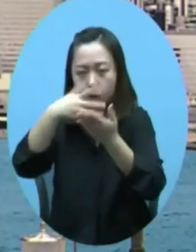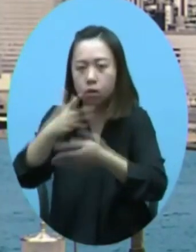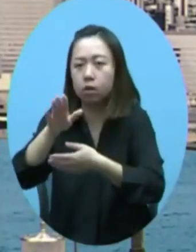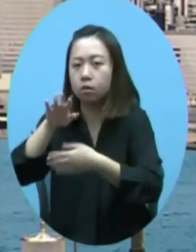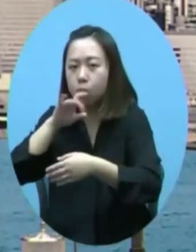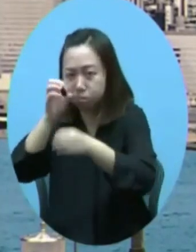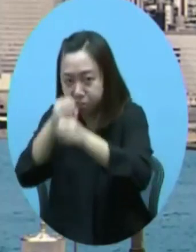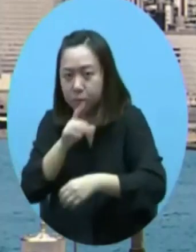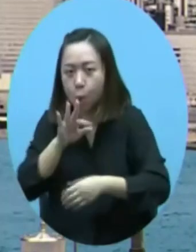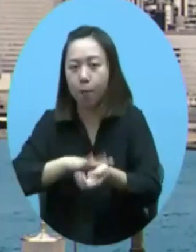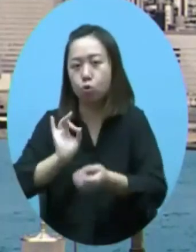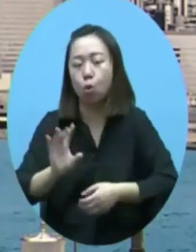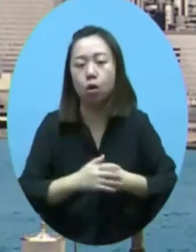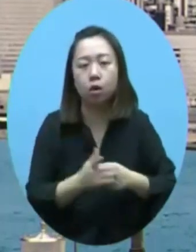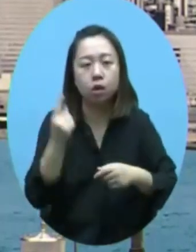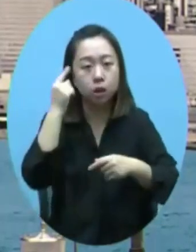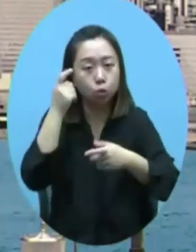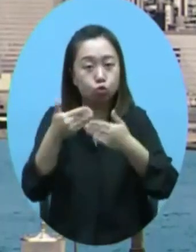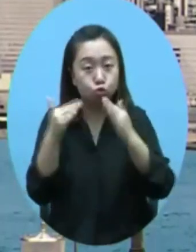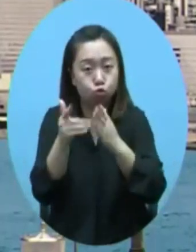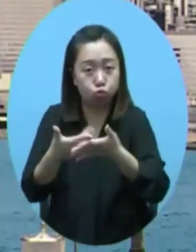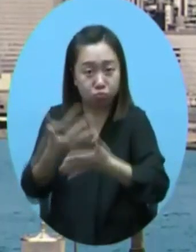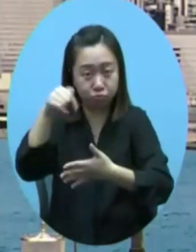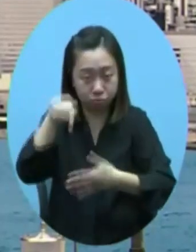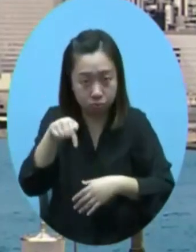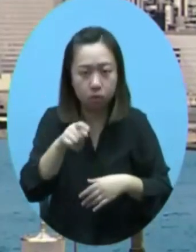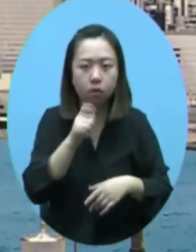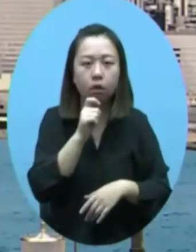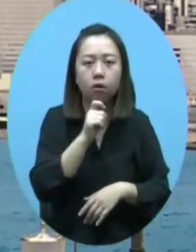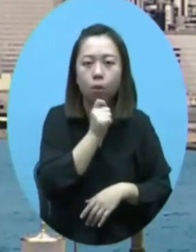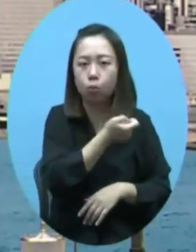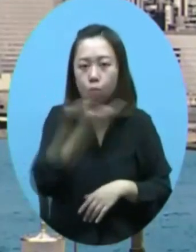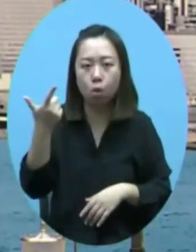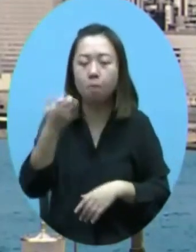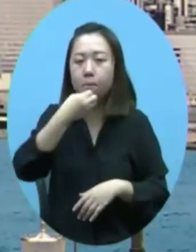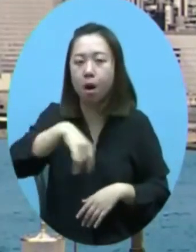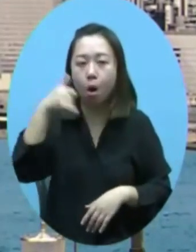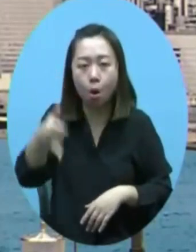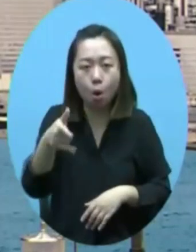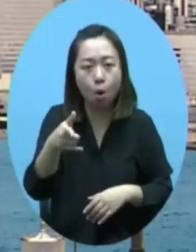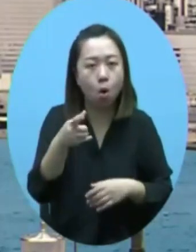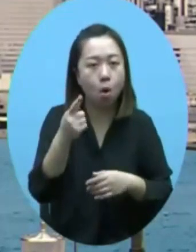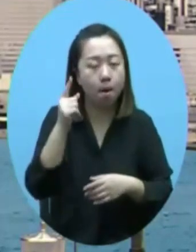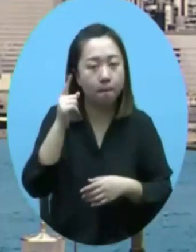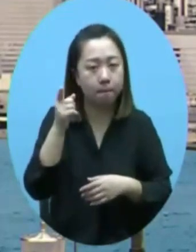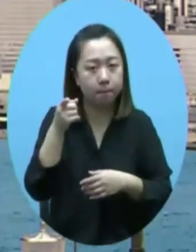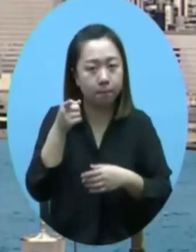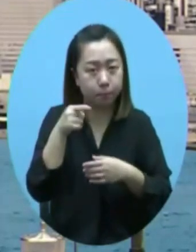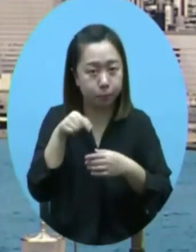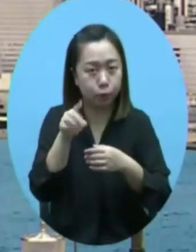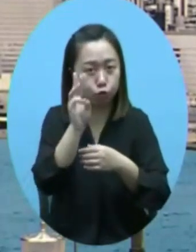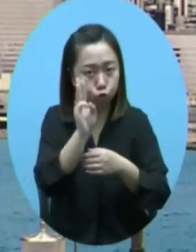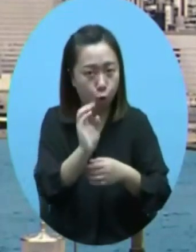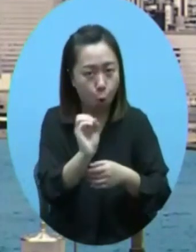We also asked the 11 cases in Mingchun House. We know that a lot of them had